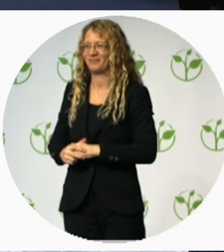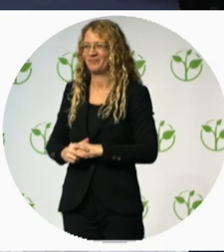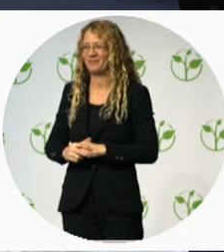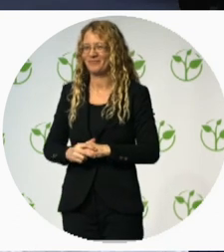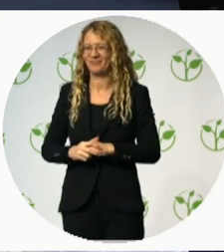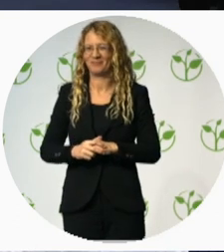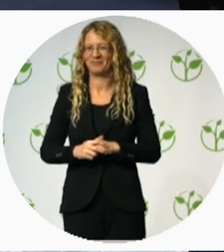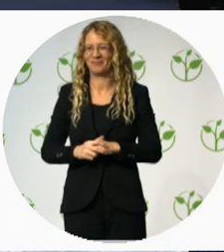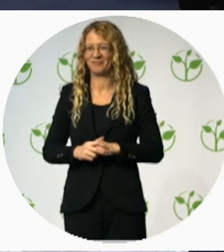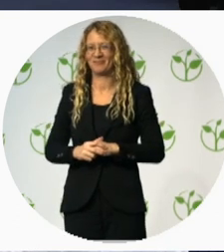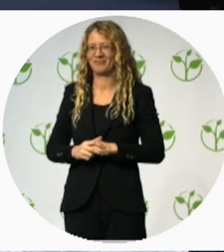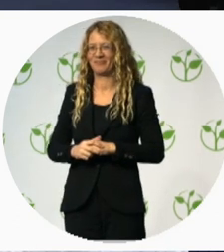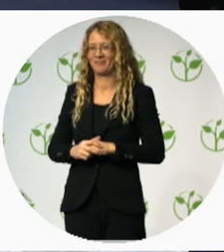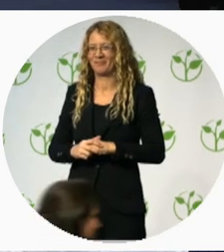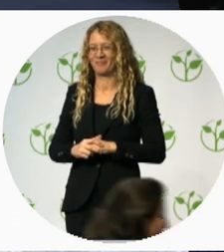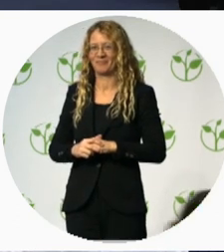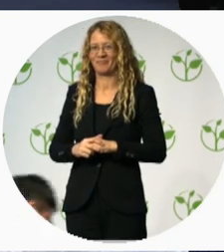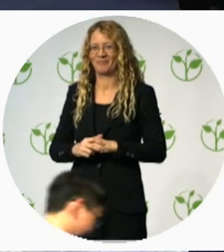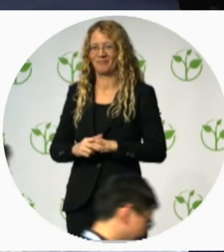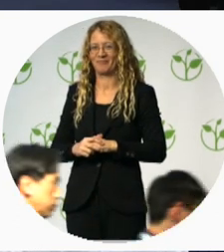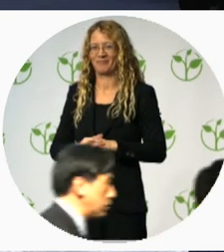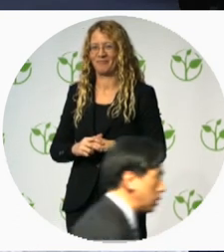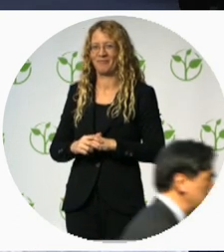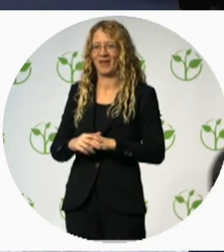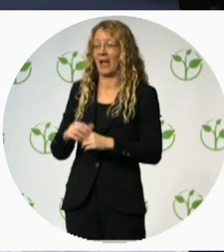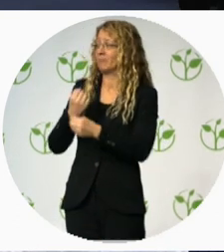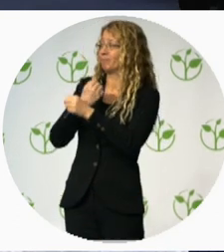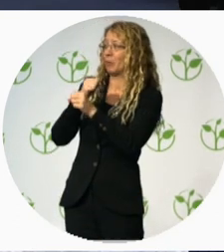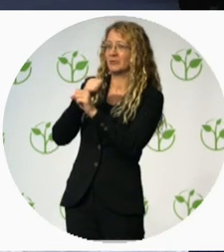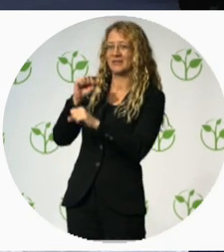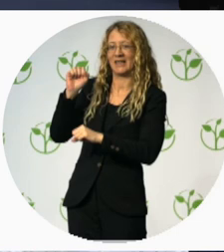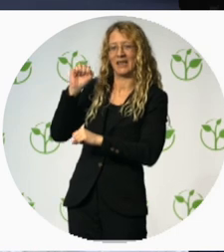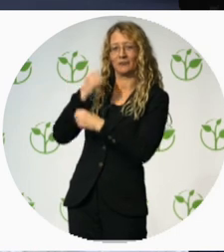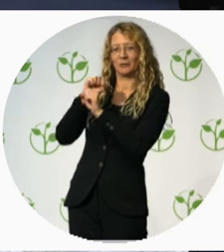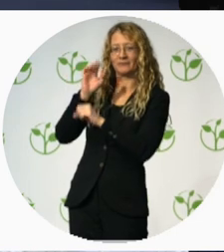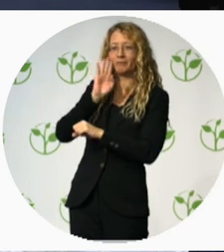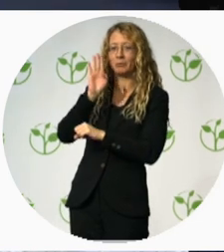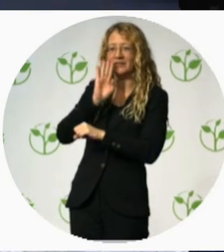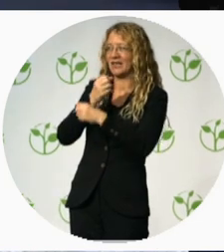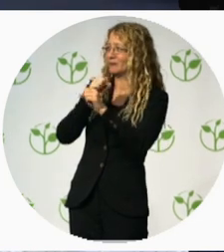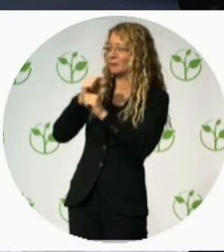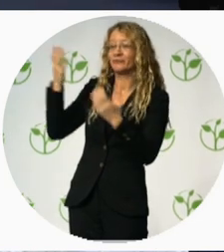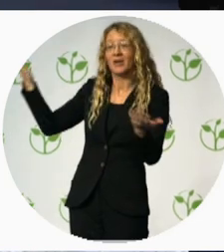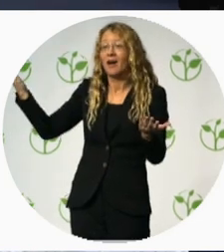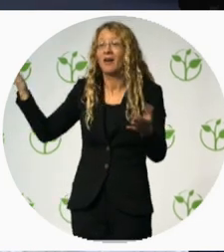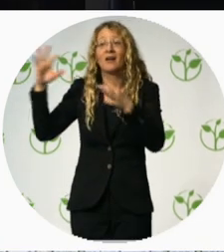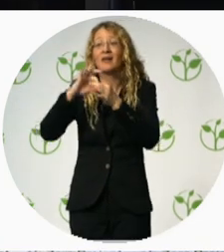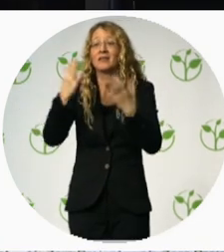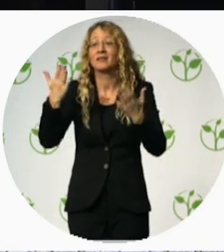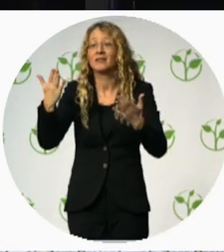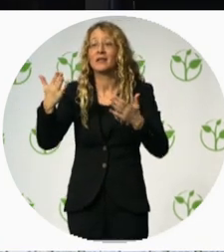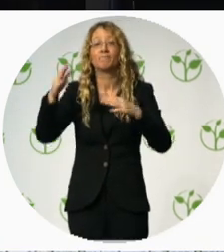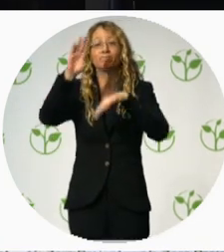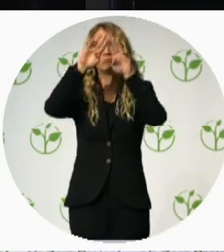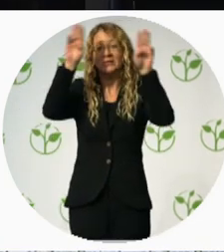Congratulations to the Balkan Museum Access Group. The Balkan Museum Access Group is a peer learning group of individuals that work in the museums of